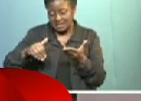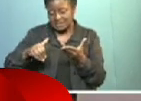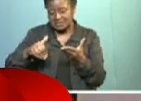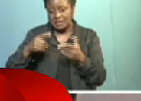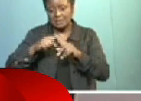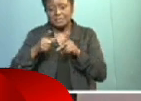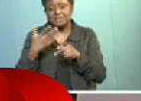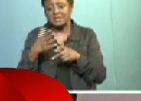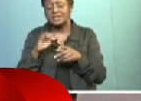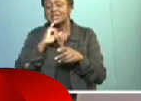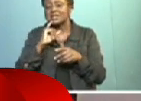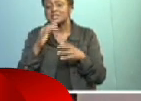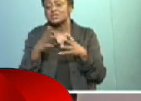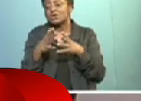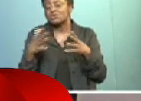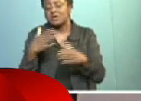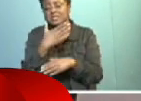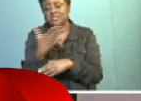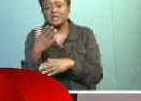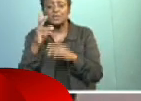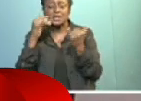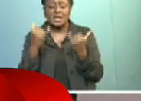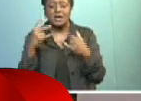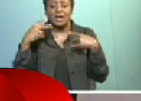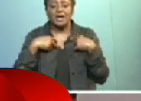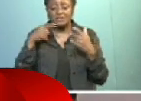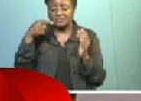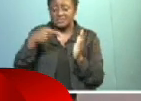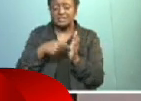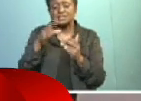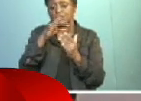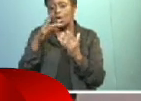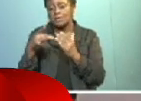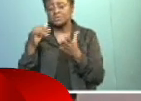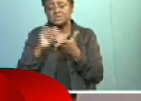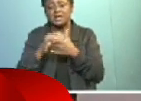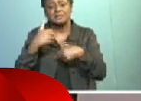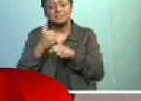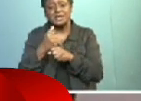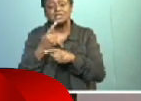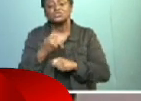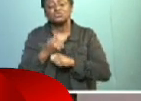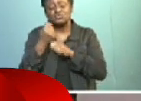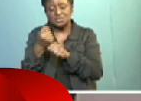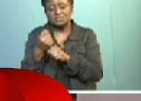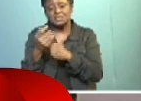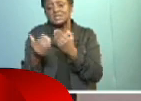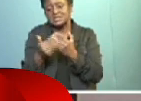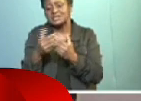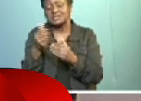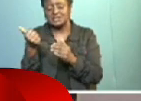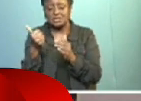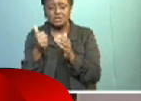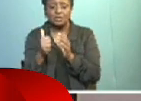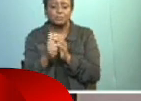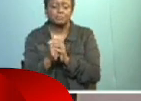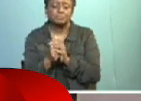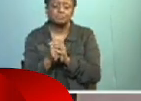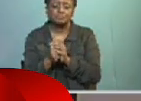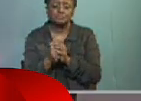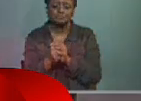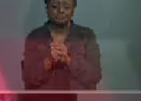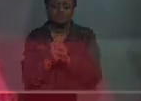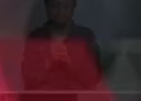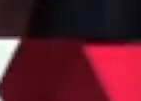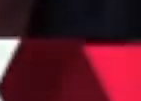a great thing that we now have this option that makes treatment easier. Crystal Darling,